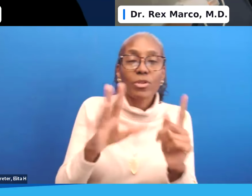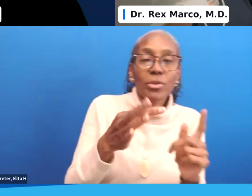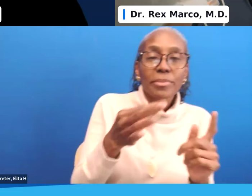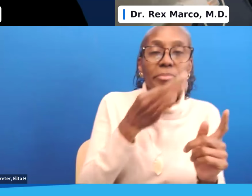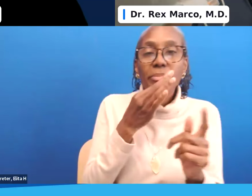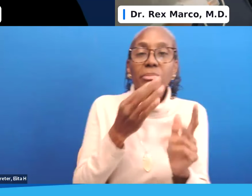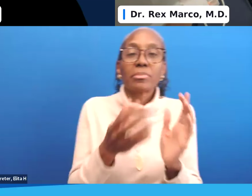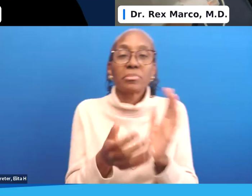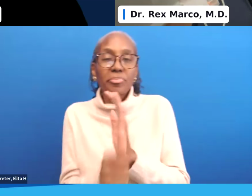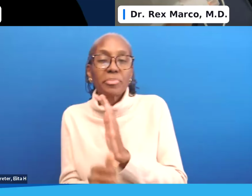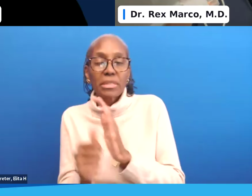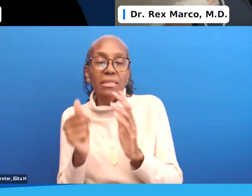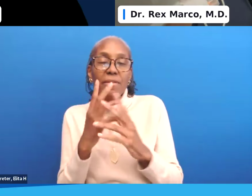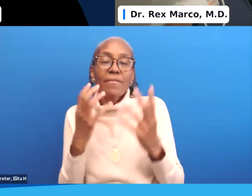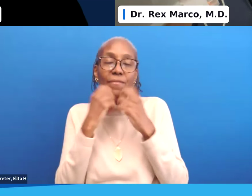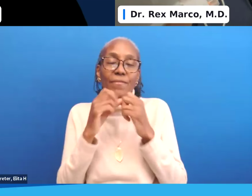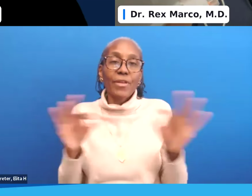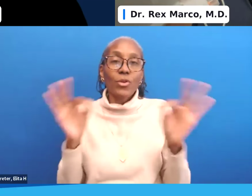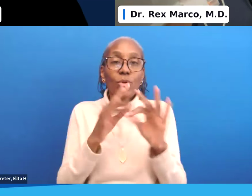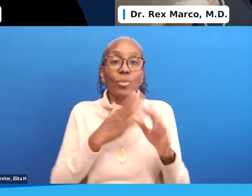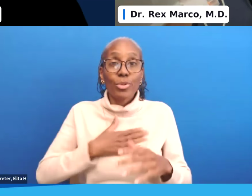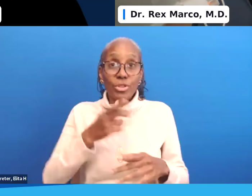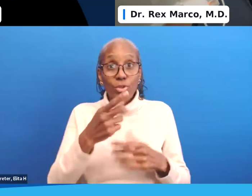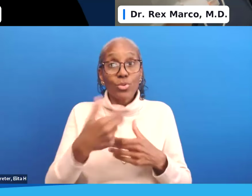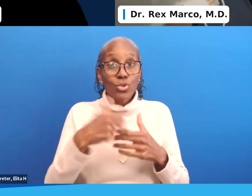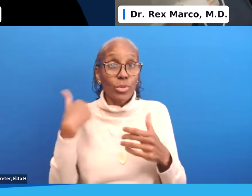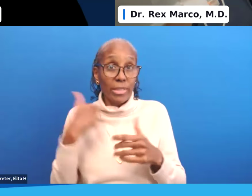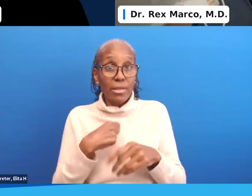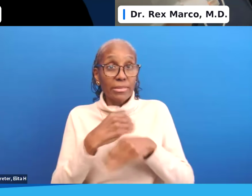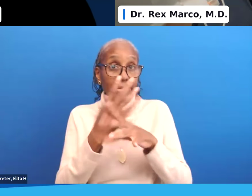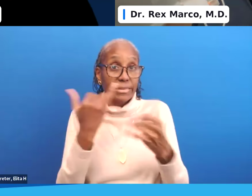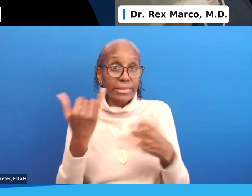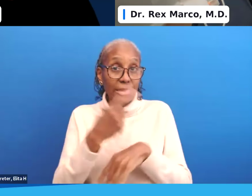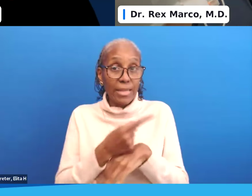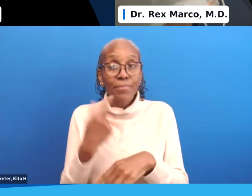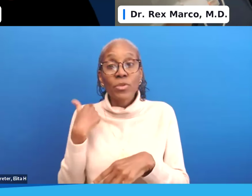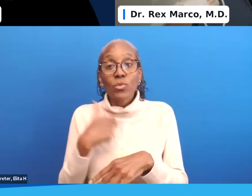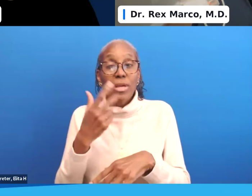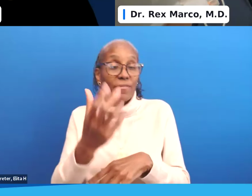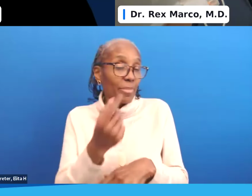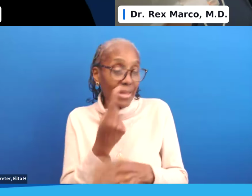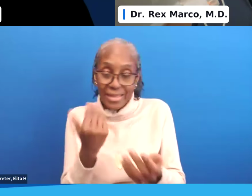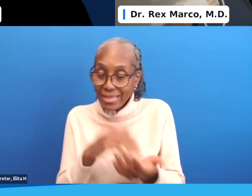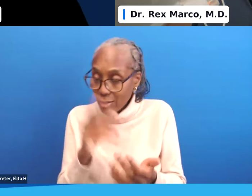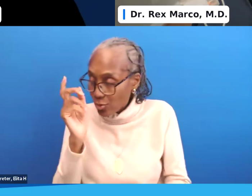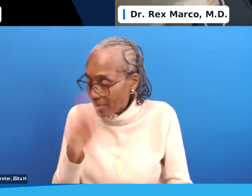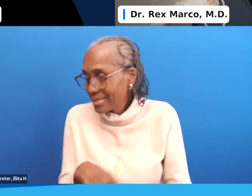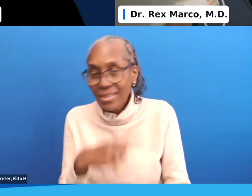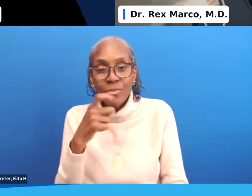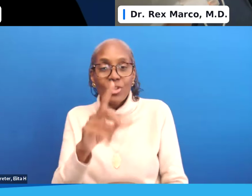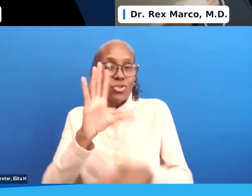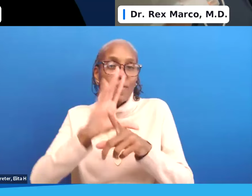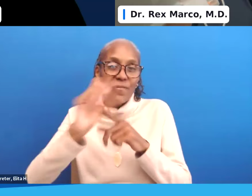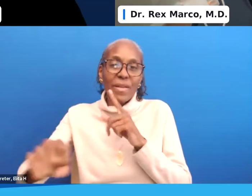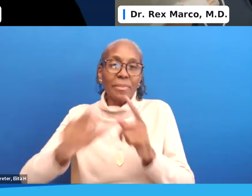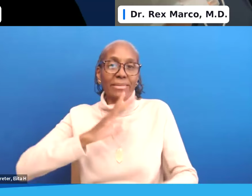is certainly valuable. So I really appreciate you coming on today. And we're going to have you back on again because you're